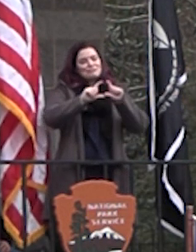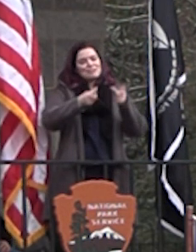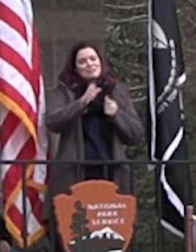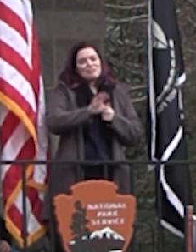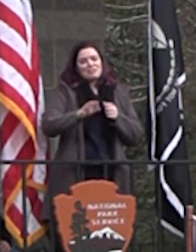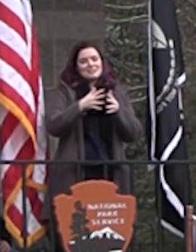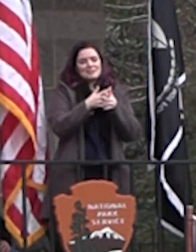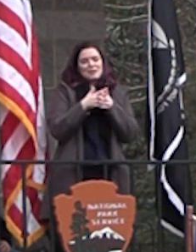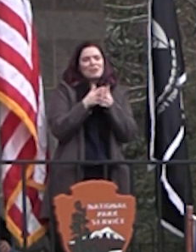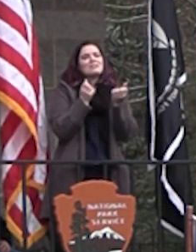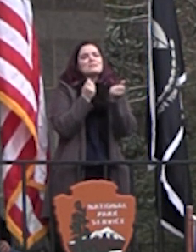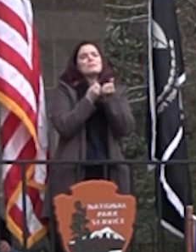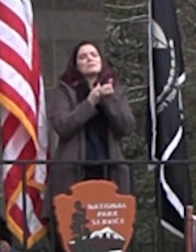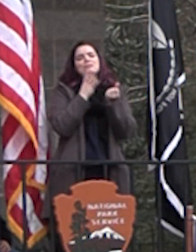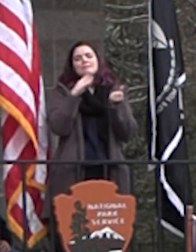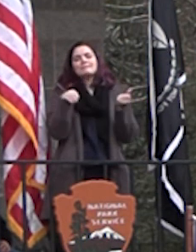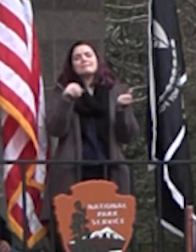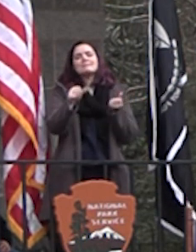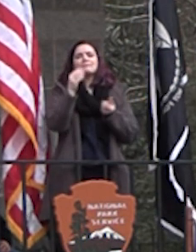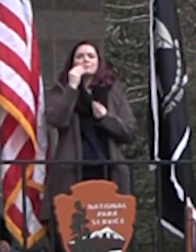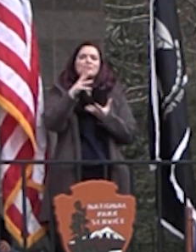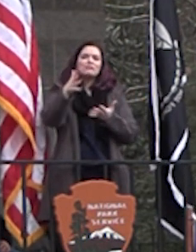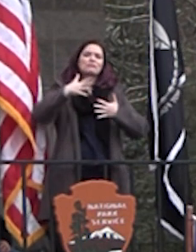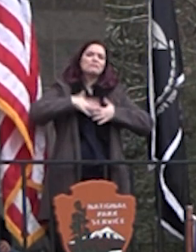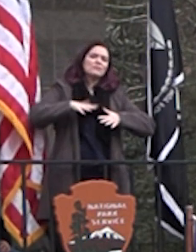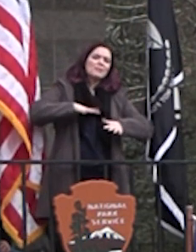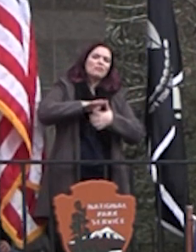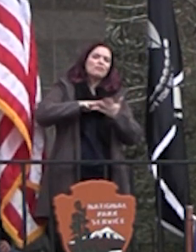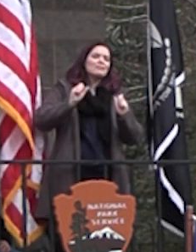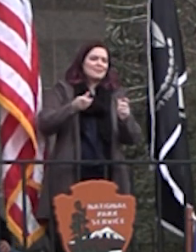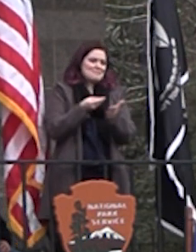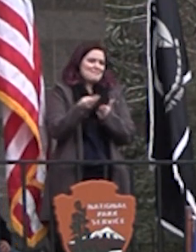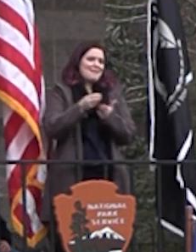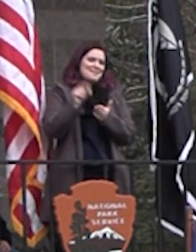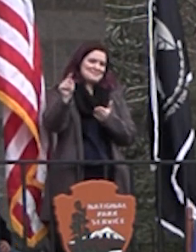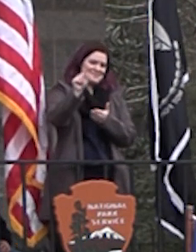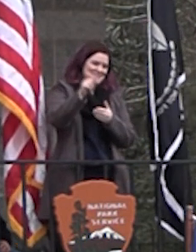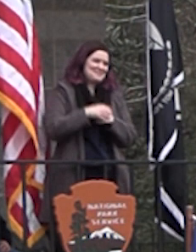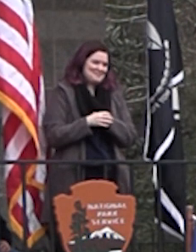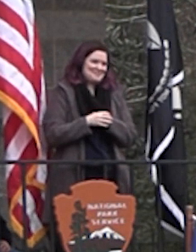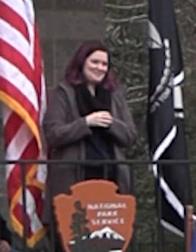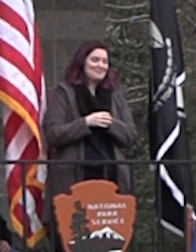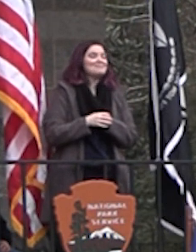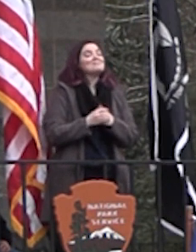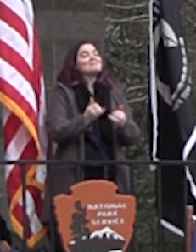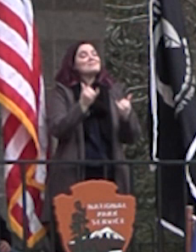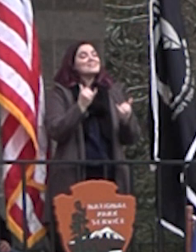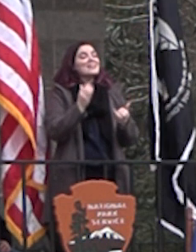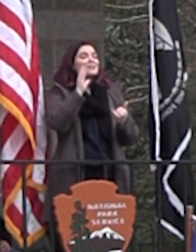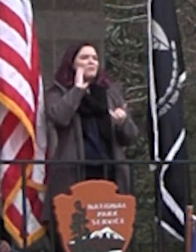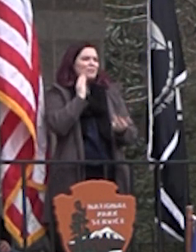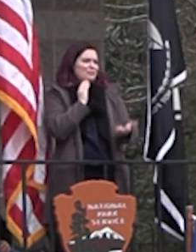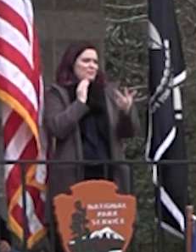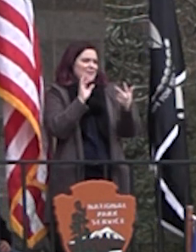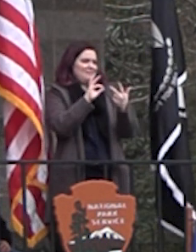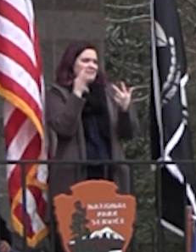sponsor information and apparel. So today we're going to be honoring three families. If you would like to put in a request to honor your